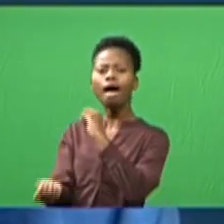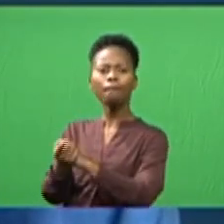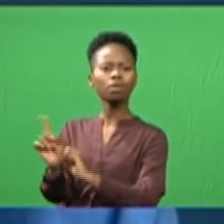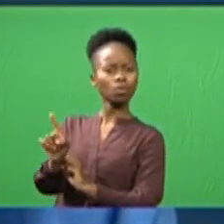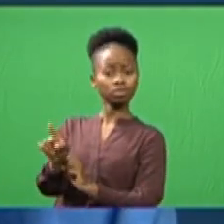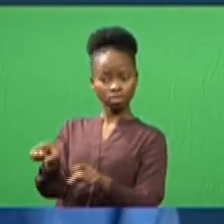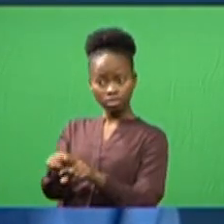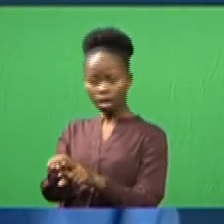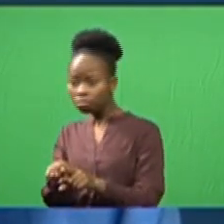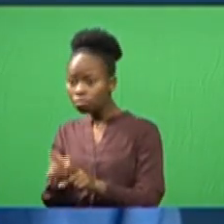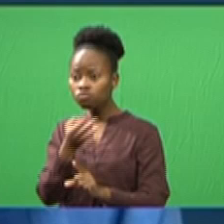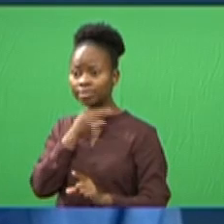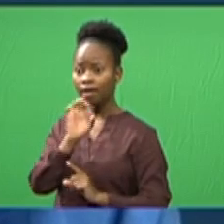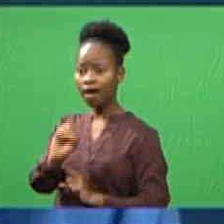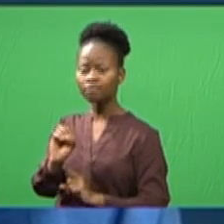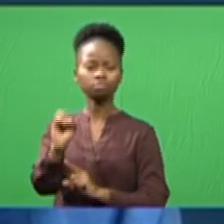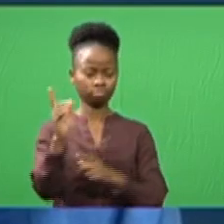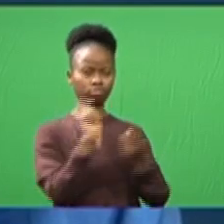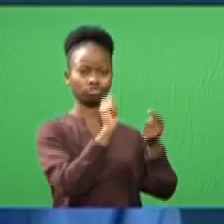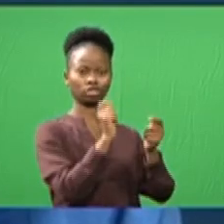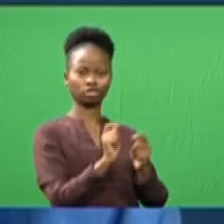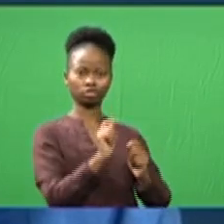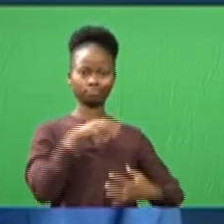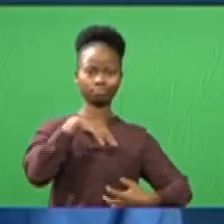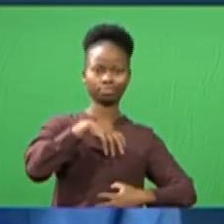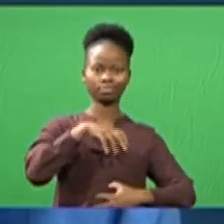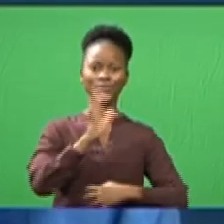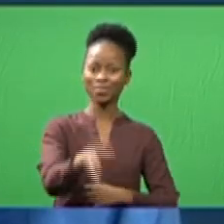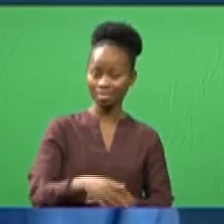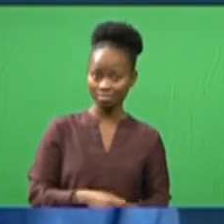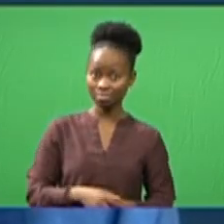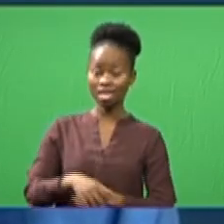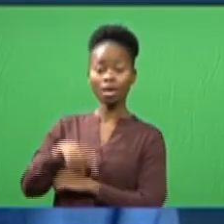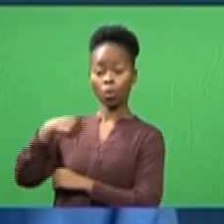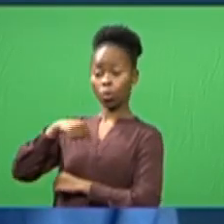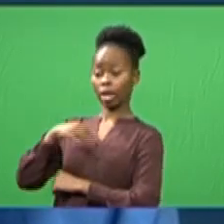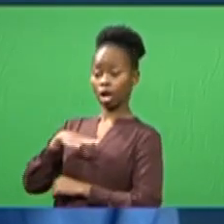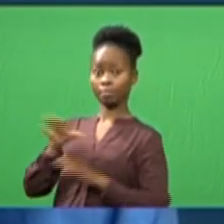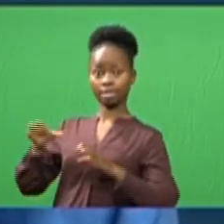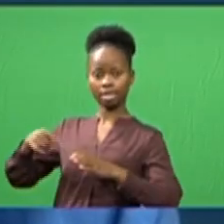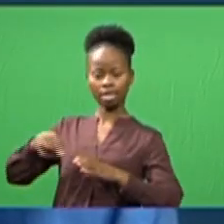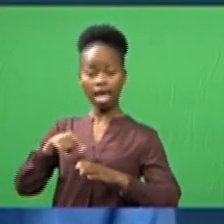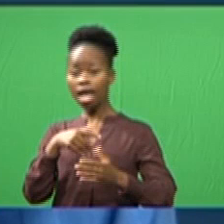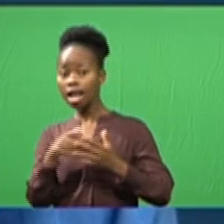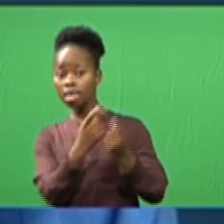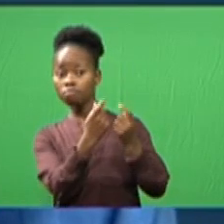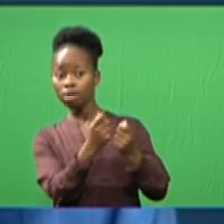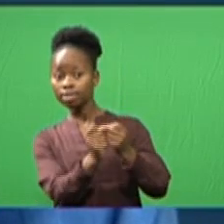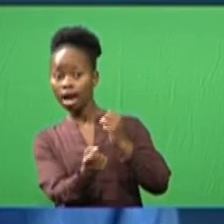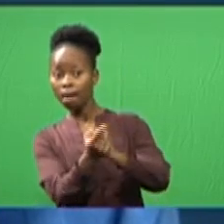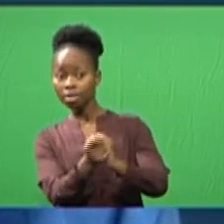the outlook. The MPC will seek to look through temporary price shocks and focus on second round